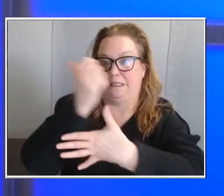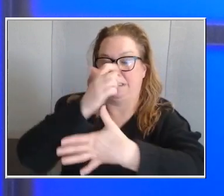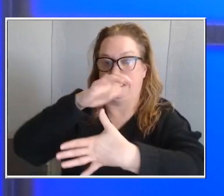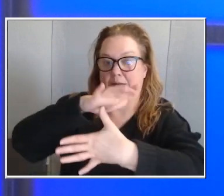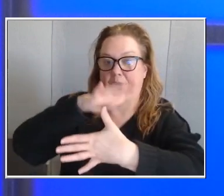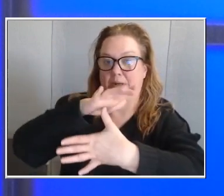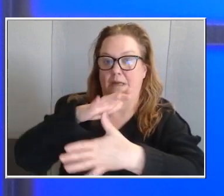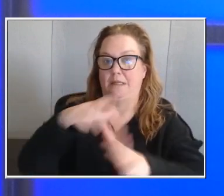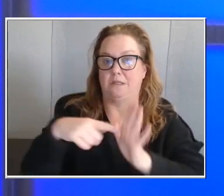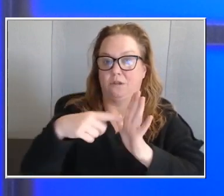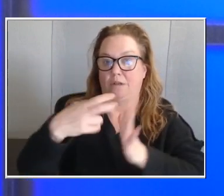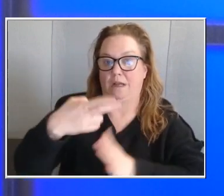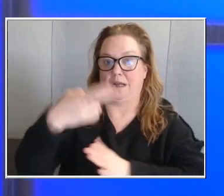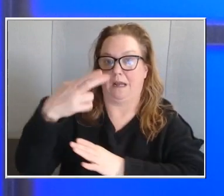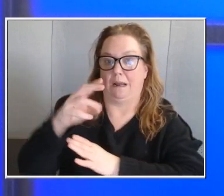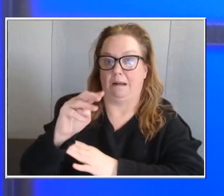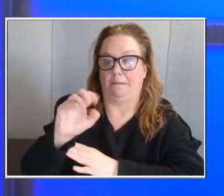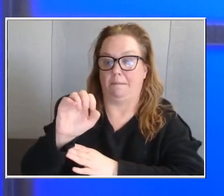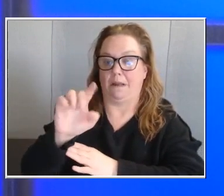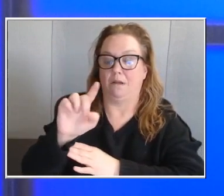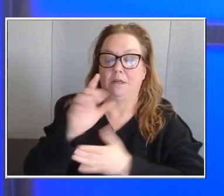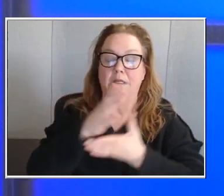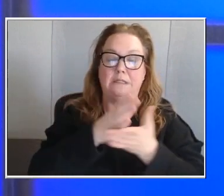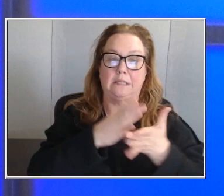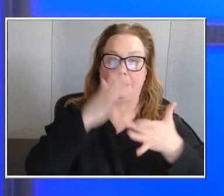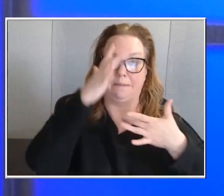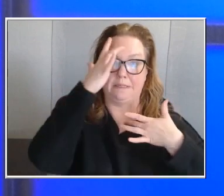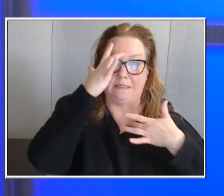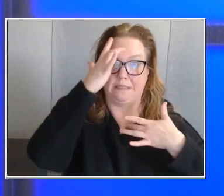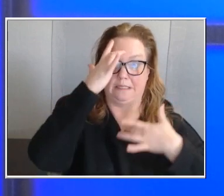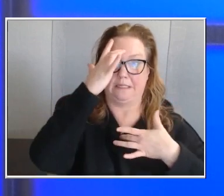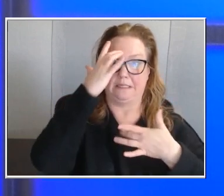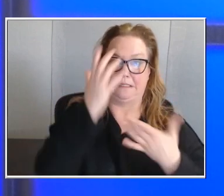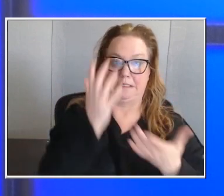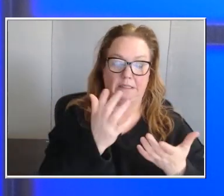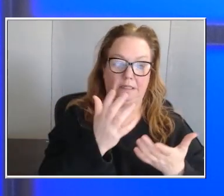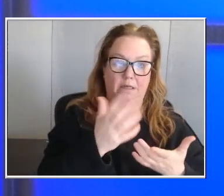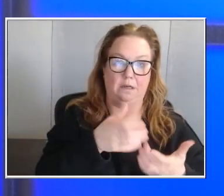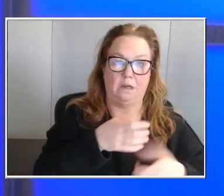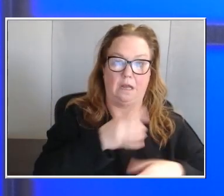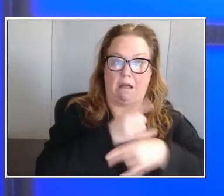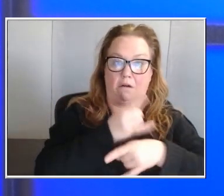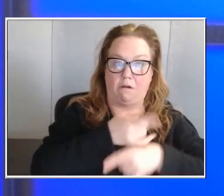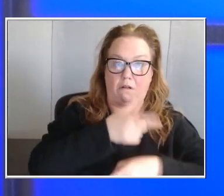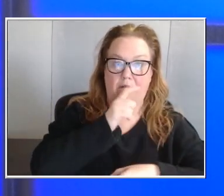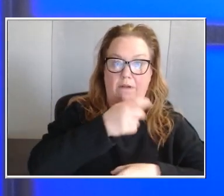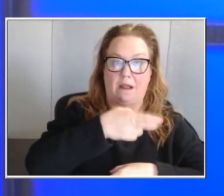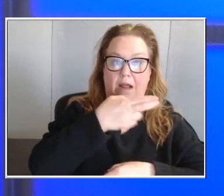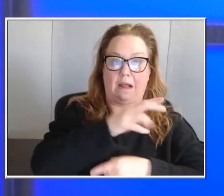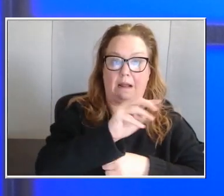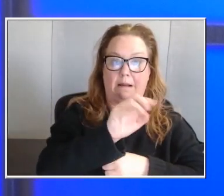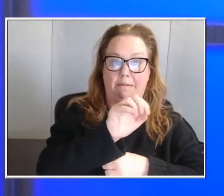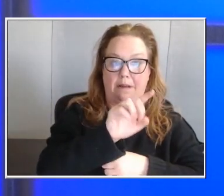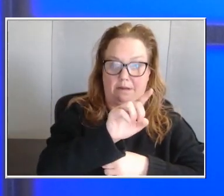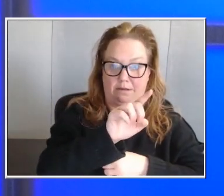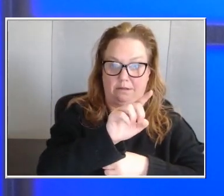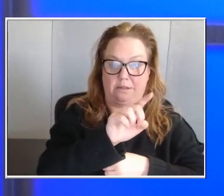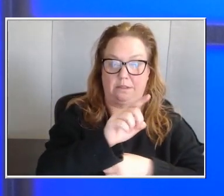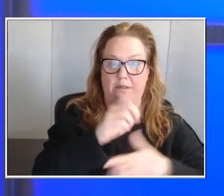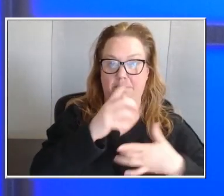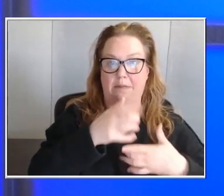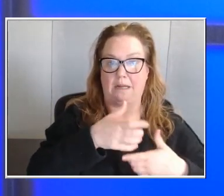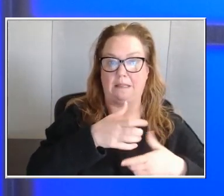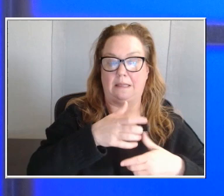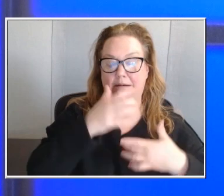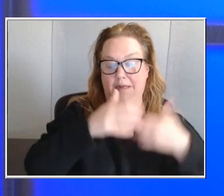reflected by the highest Meld. Now, some diseases, for example, people who are drinking alcohol can have very high Melds by the way that disease process